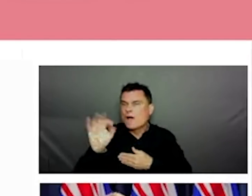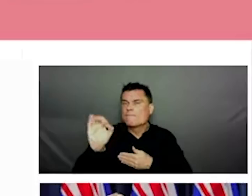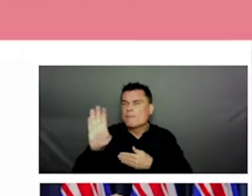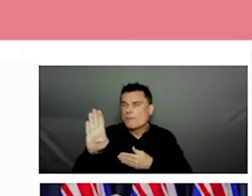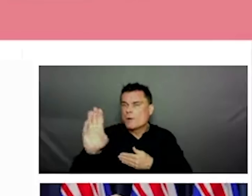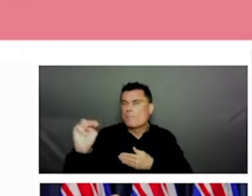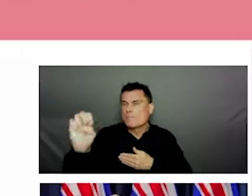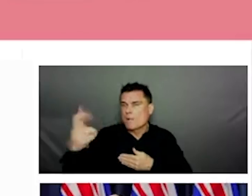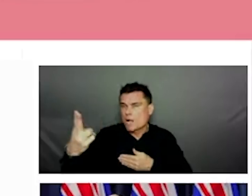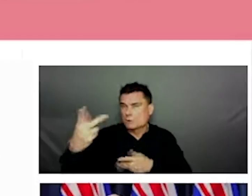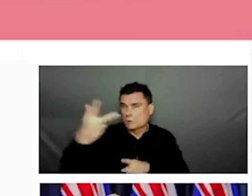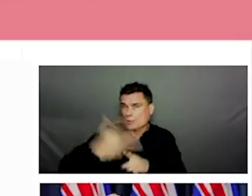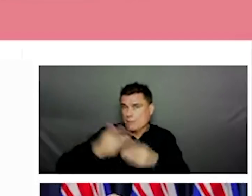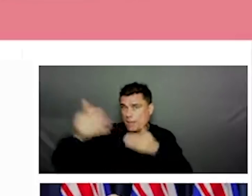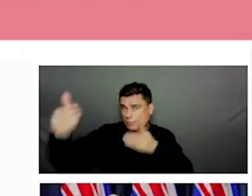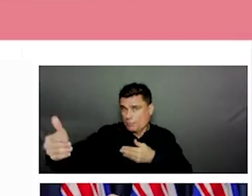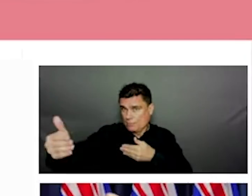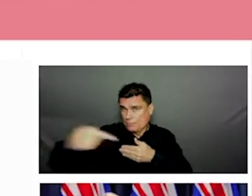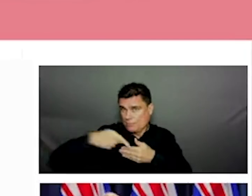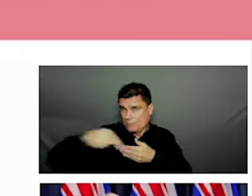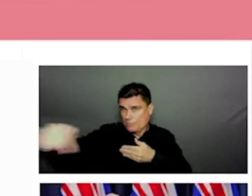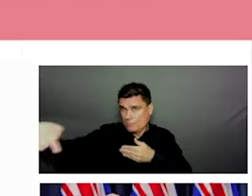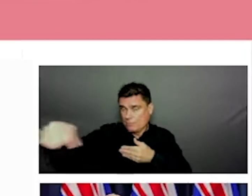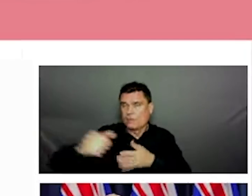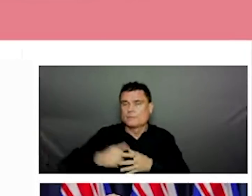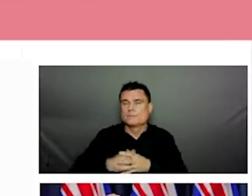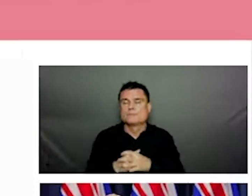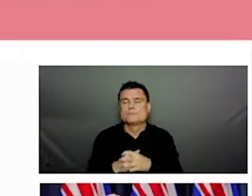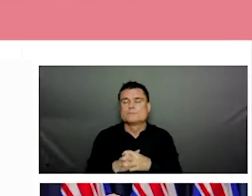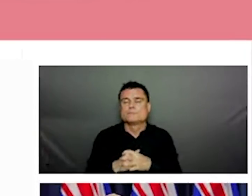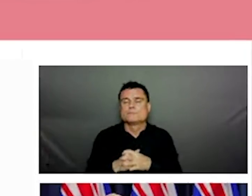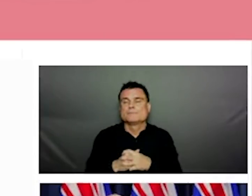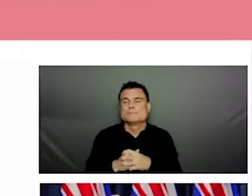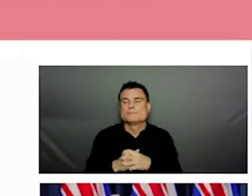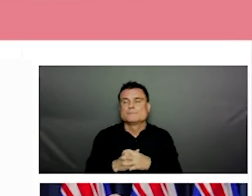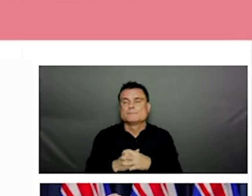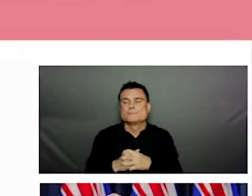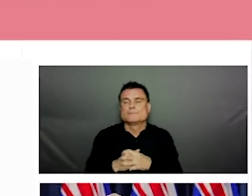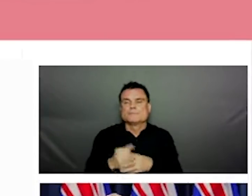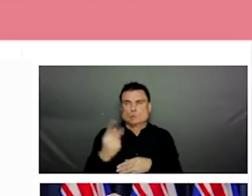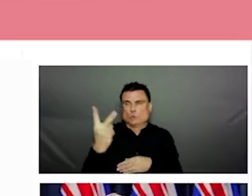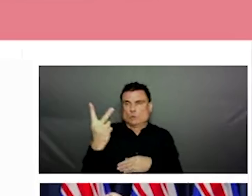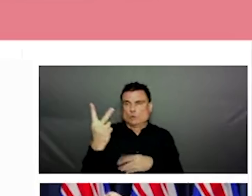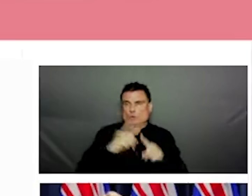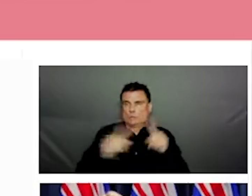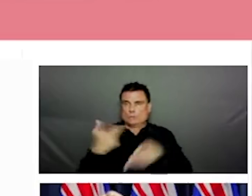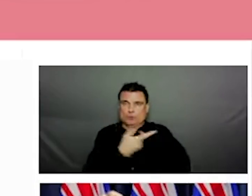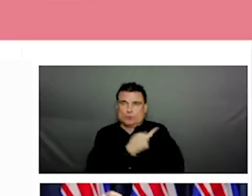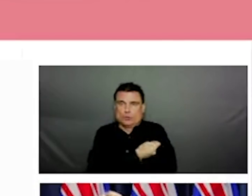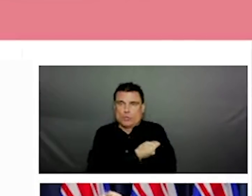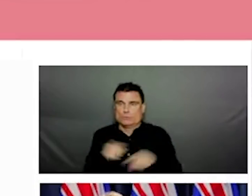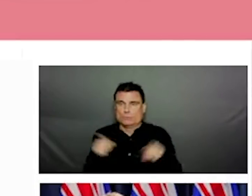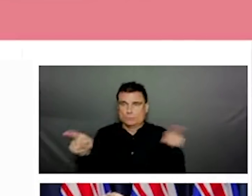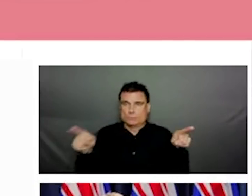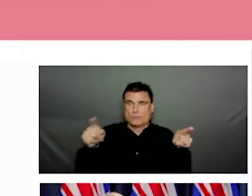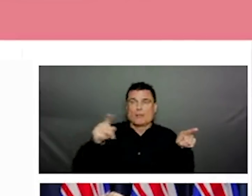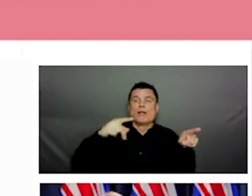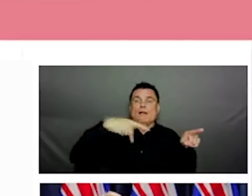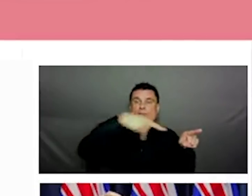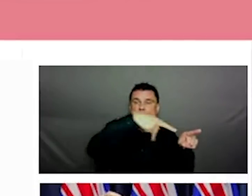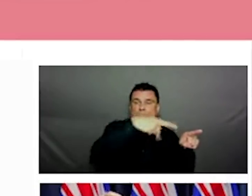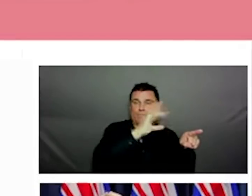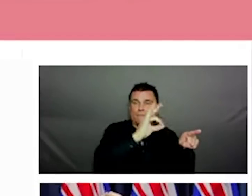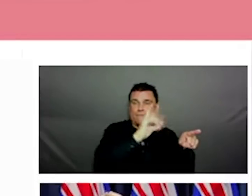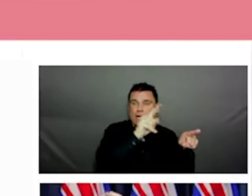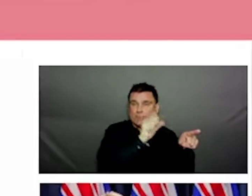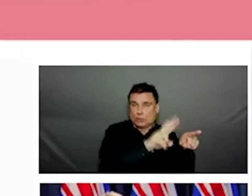our Pfizer and Moderna vaccine will be prioritized for administrations to priority populations, and particularly